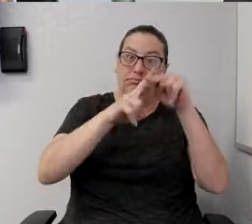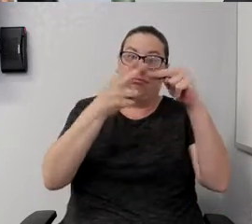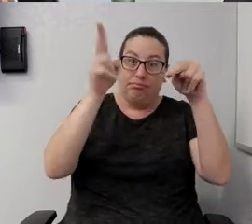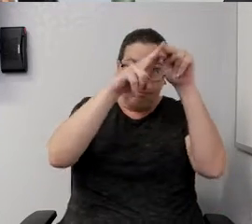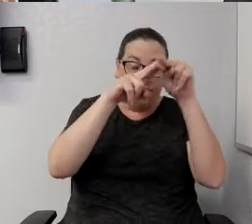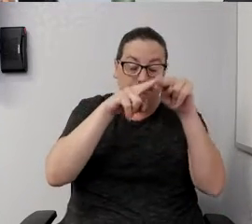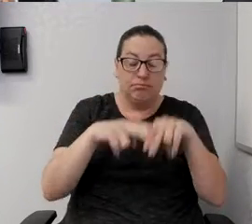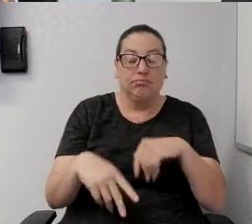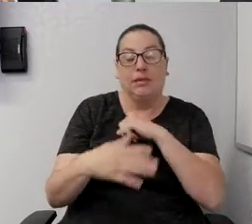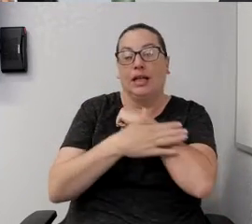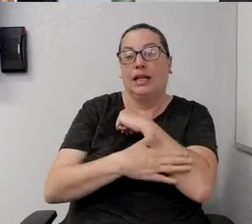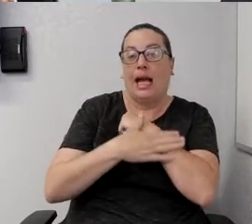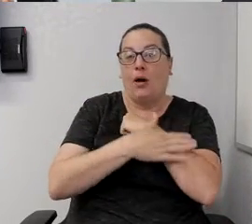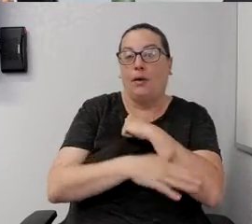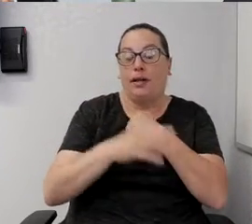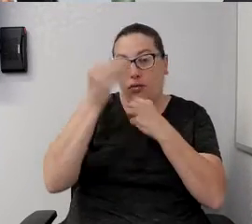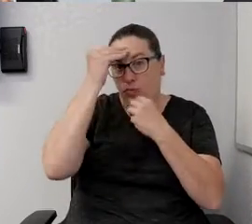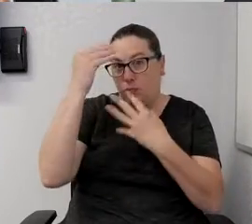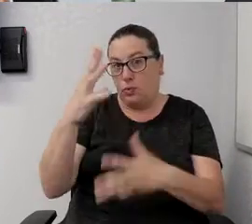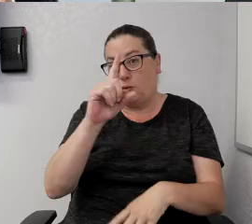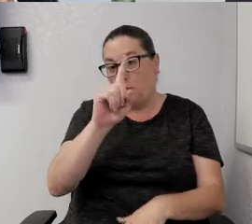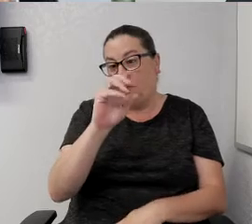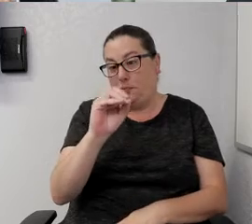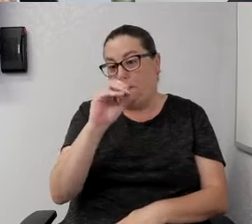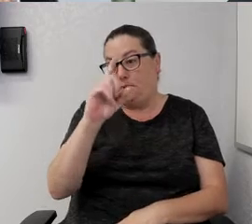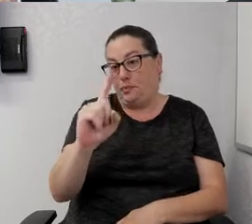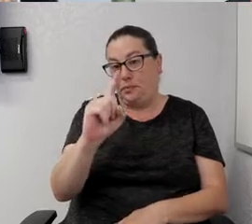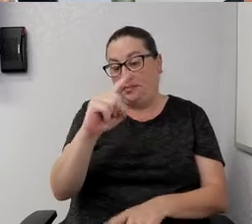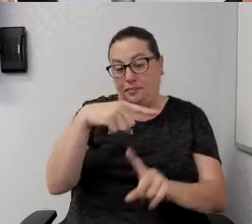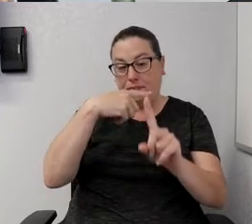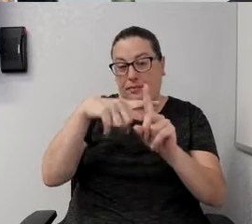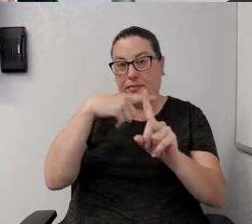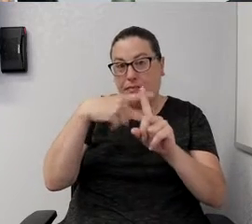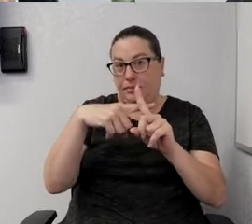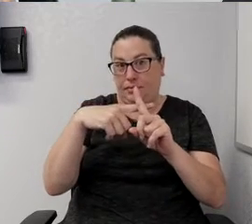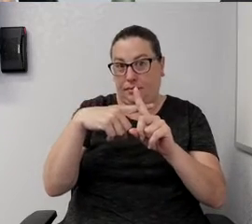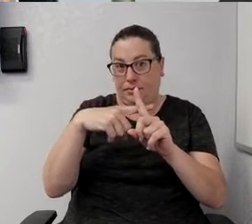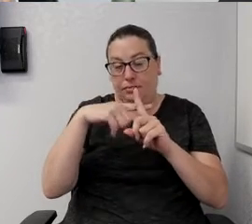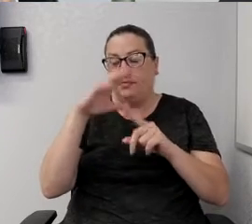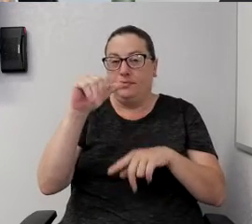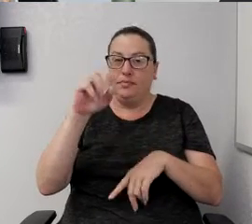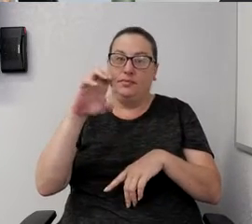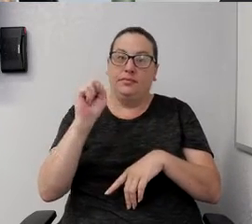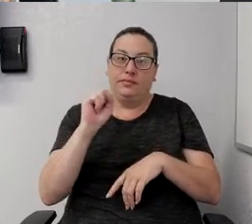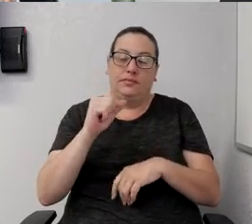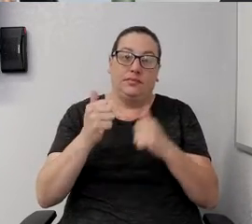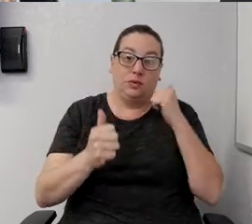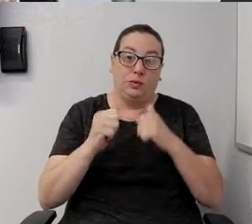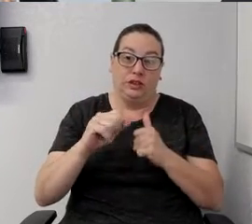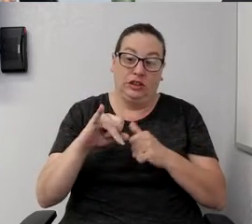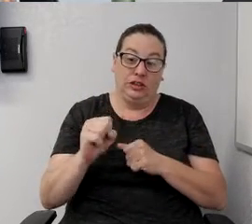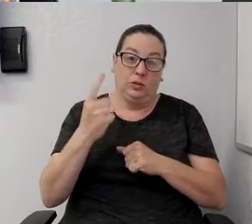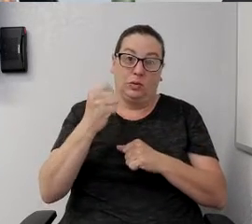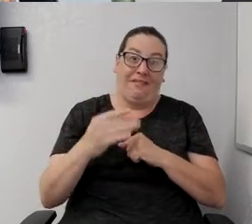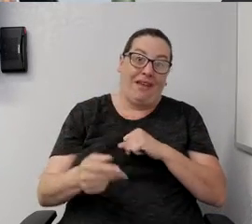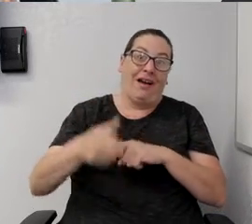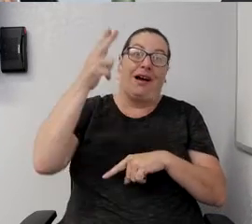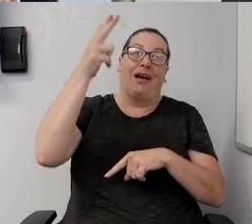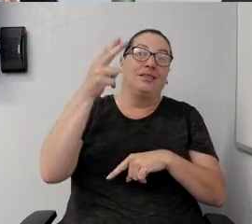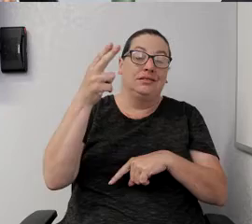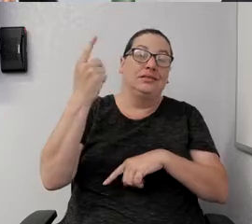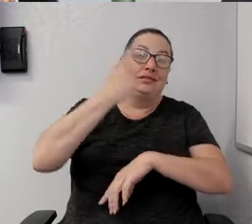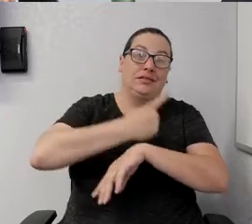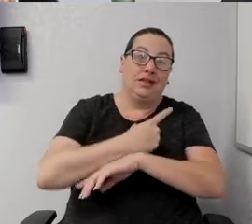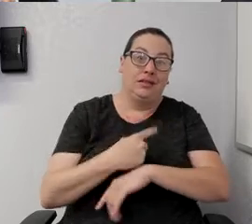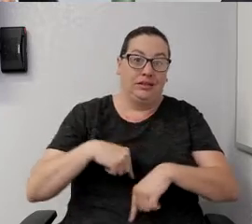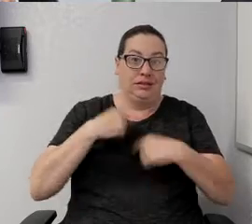reported out 101 positive cases, which is the single highest day since the outbreak was first saw